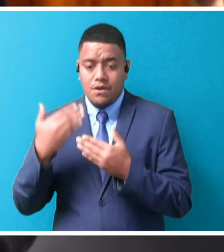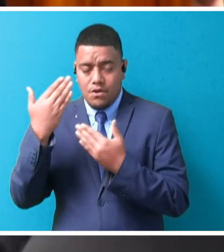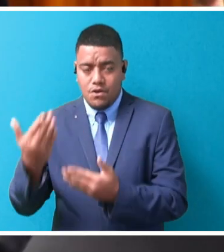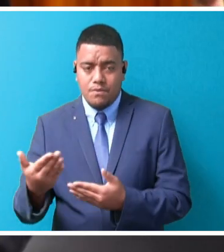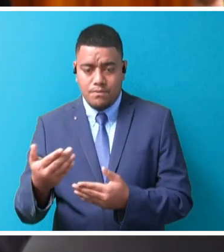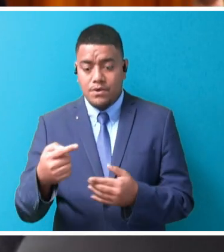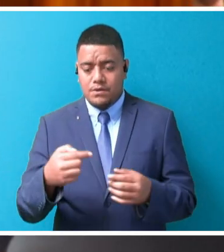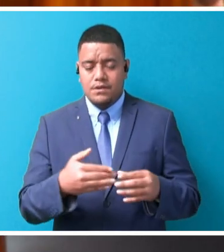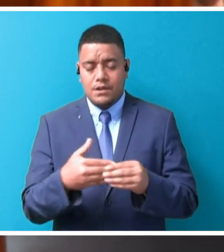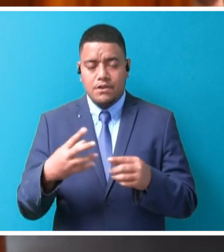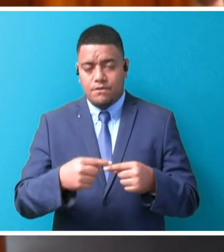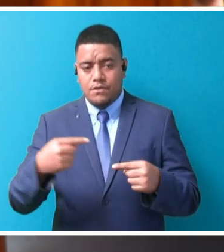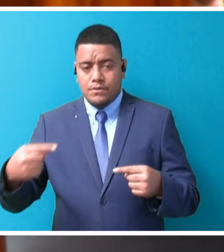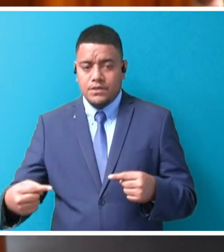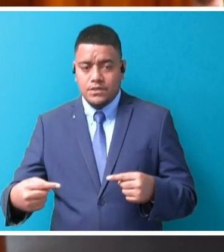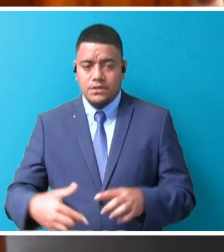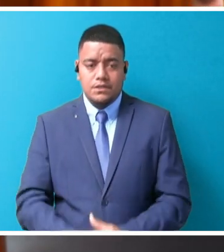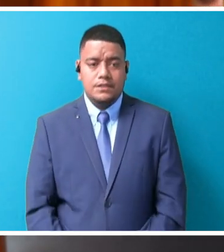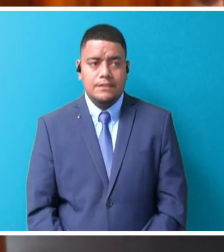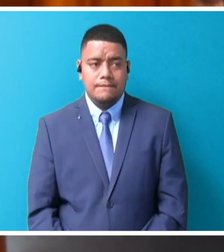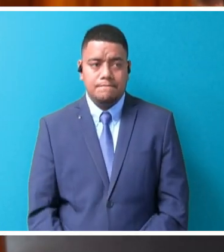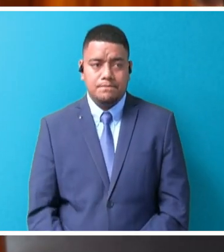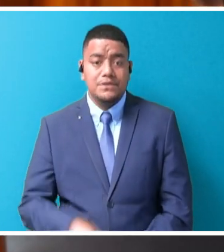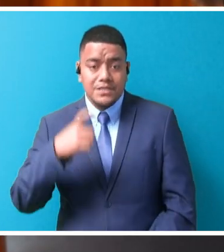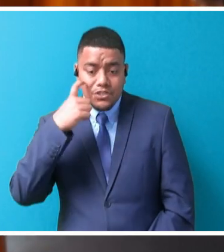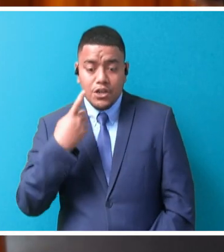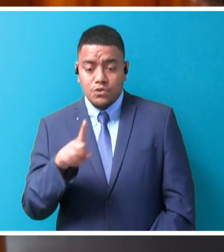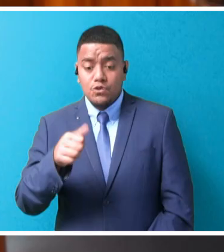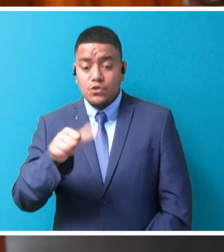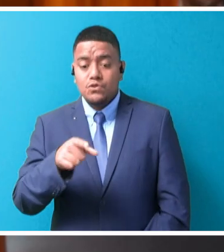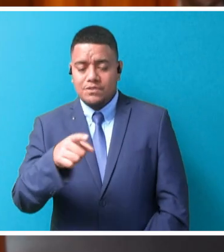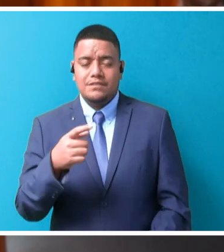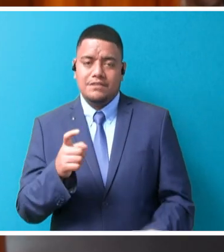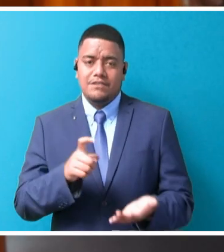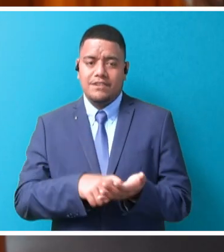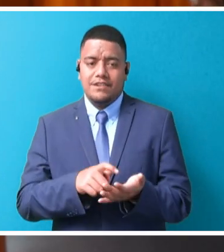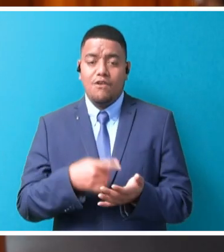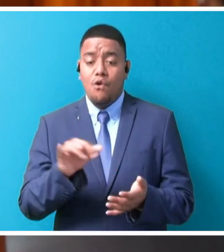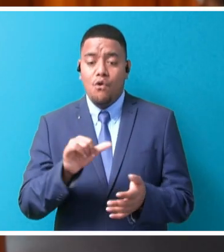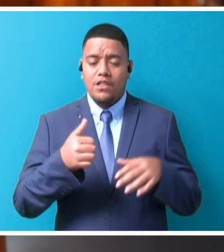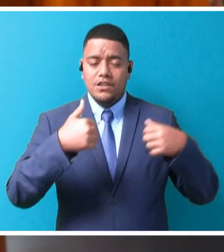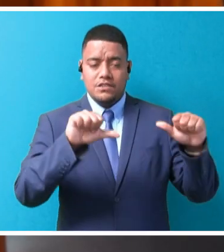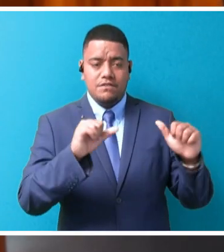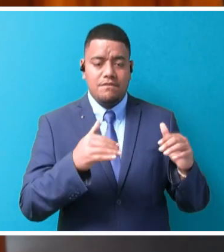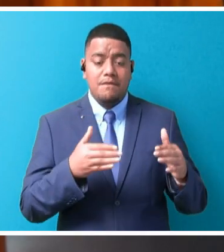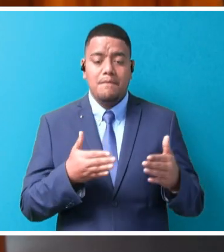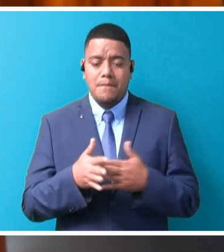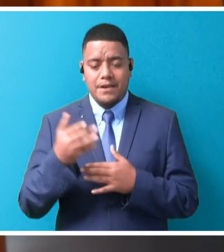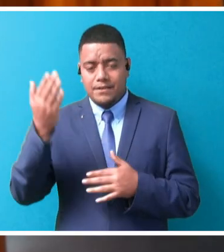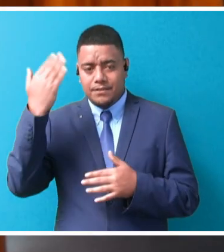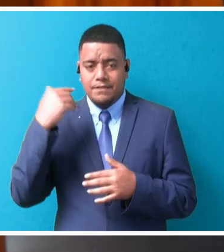Opposition. But again, she's trying to use the credits or the achievements by the previous Fiji First